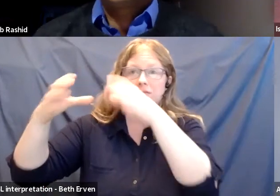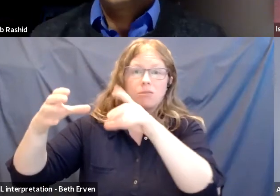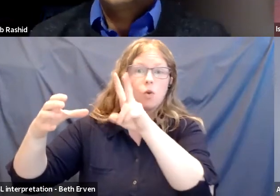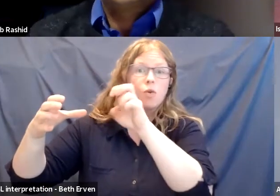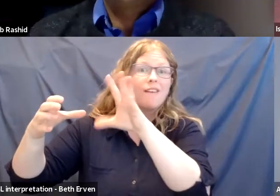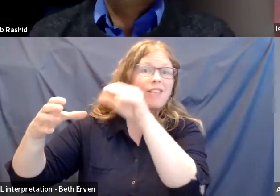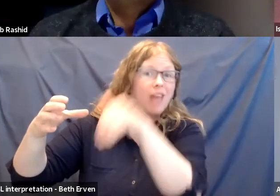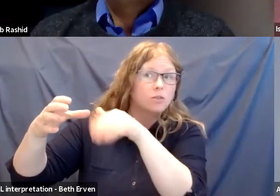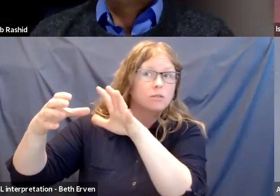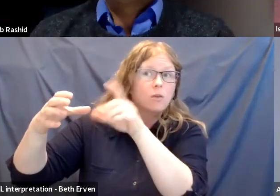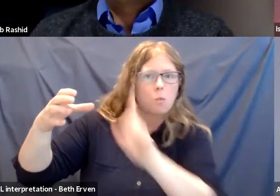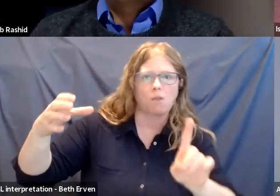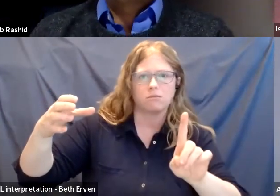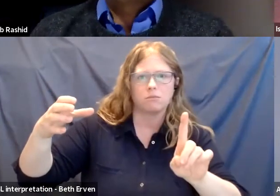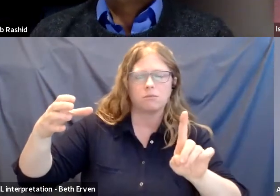rare, and